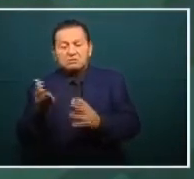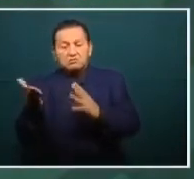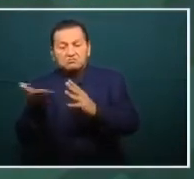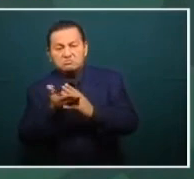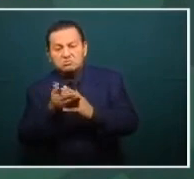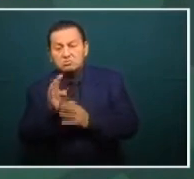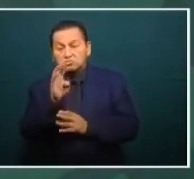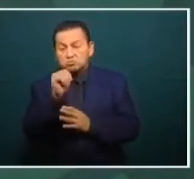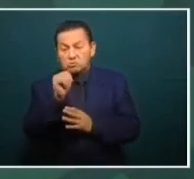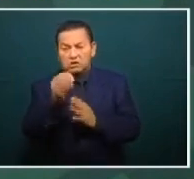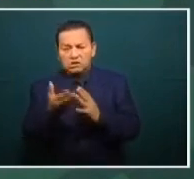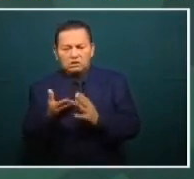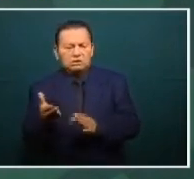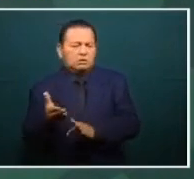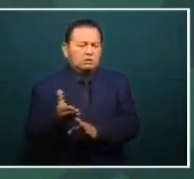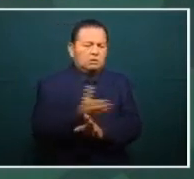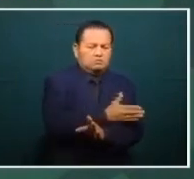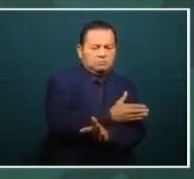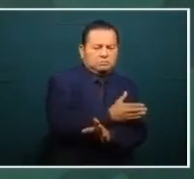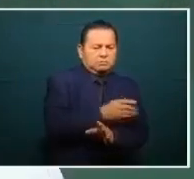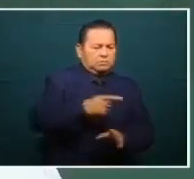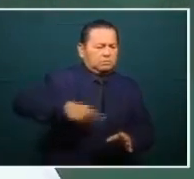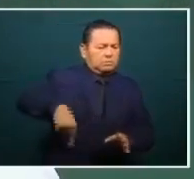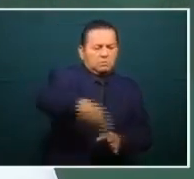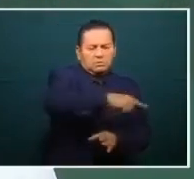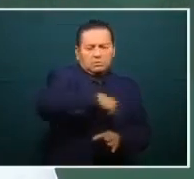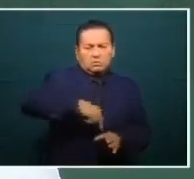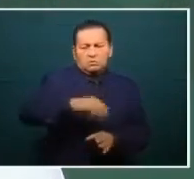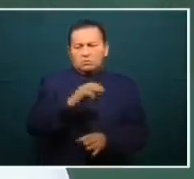Out of every 10, 9.